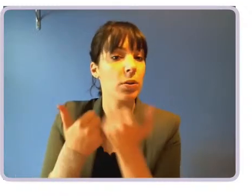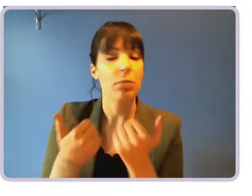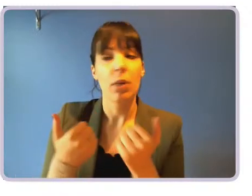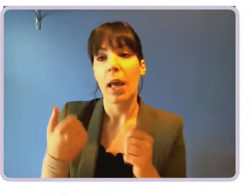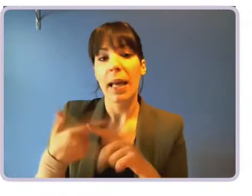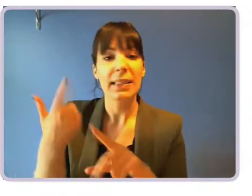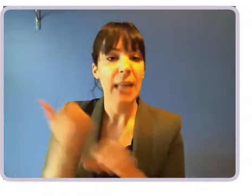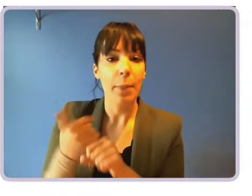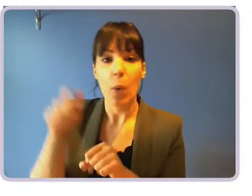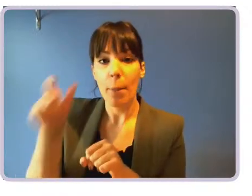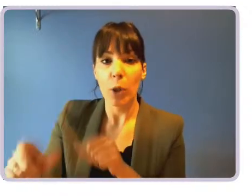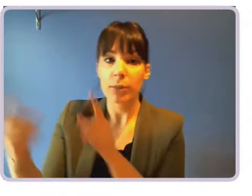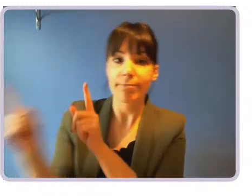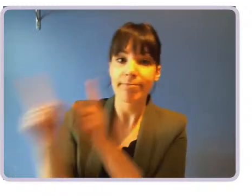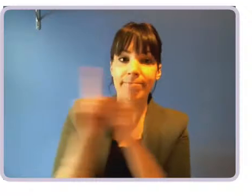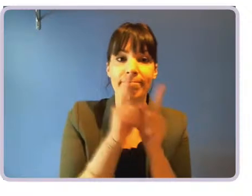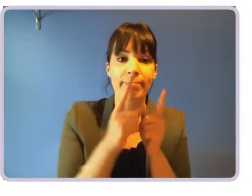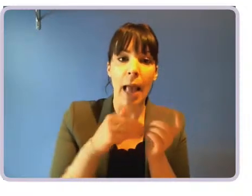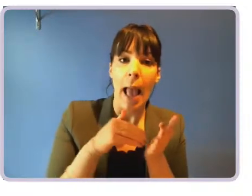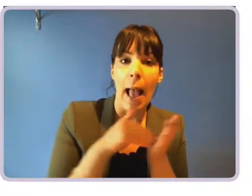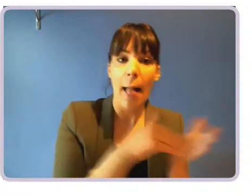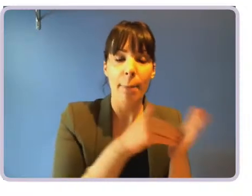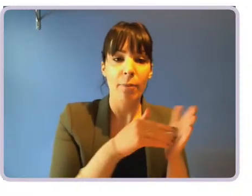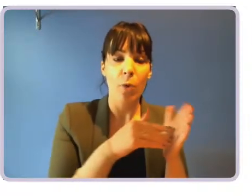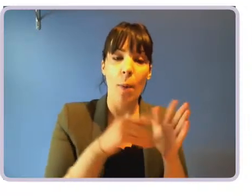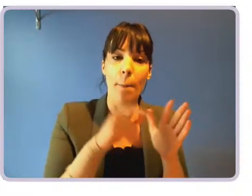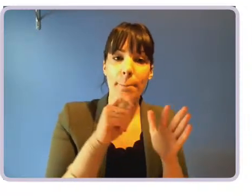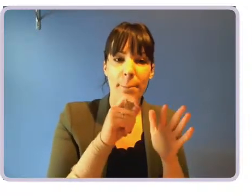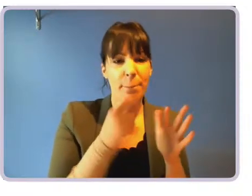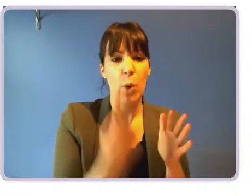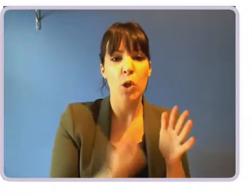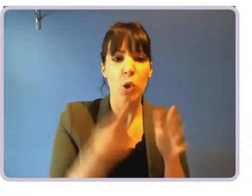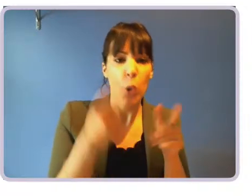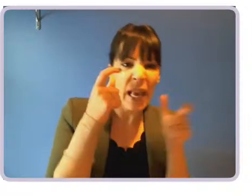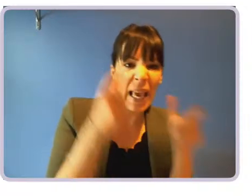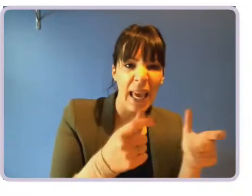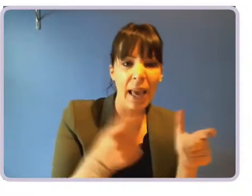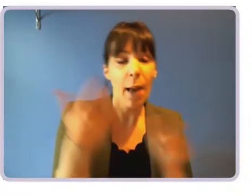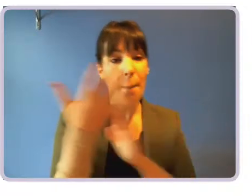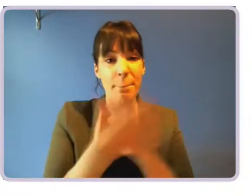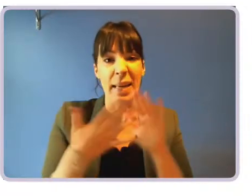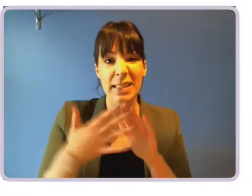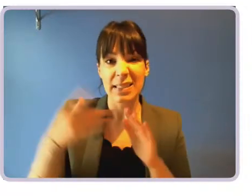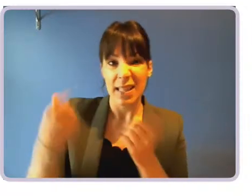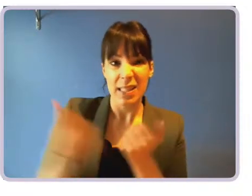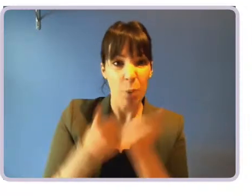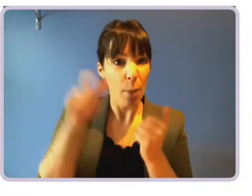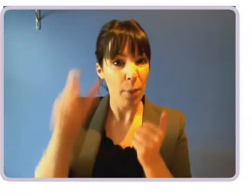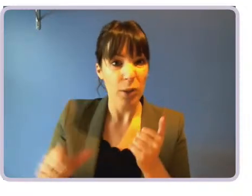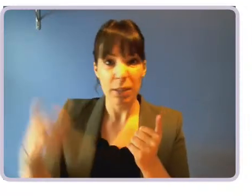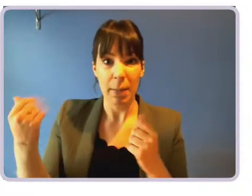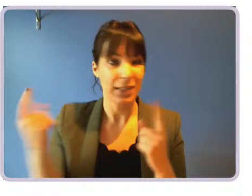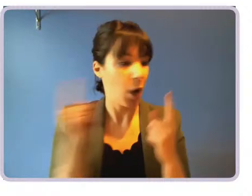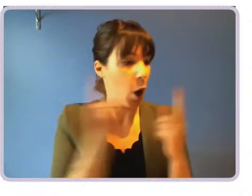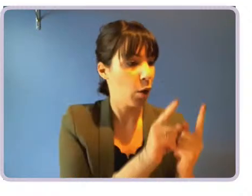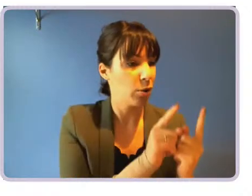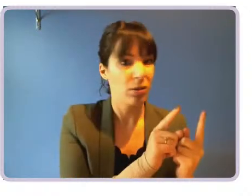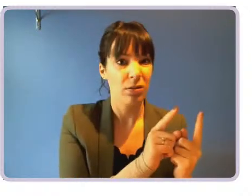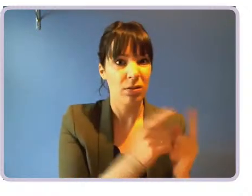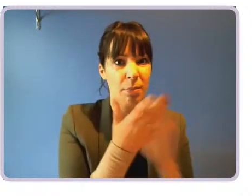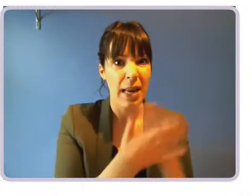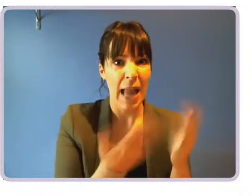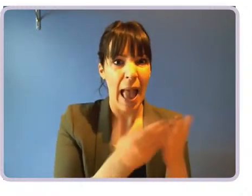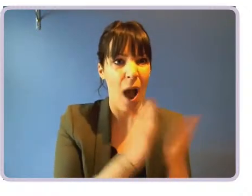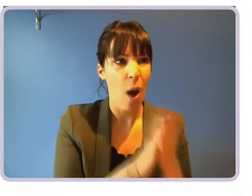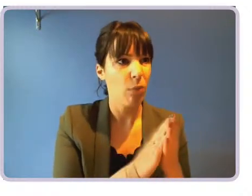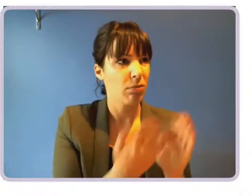which requires close contact. And so the capacity to physically distance is more difficult.